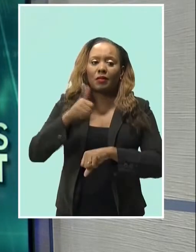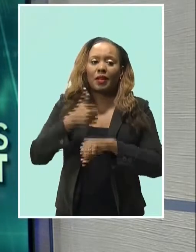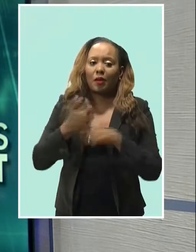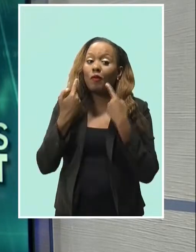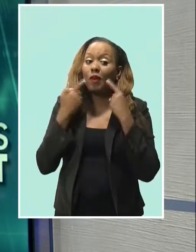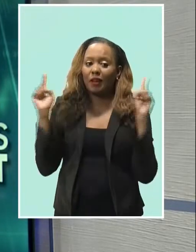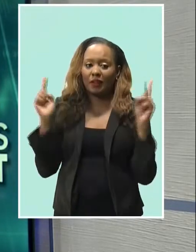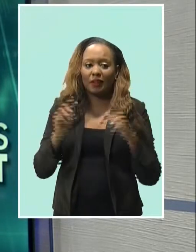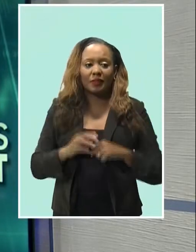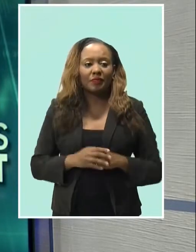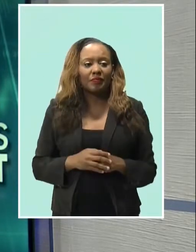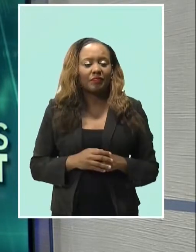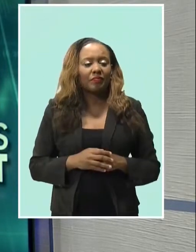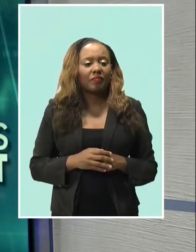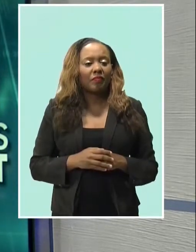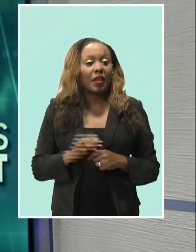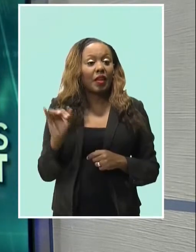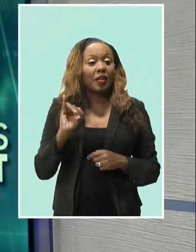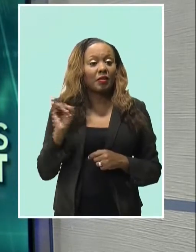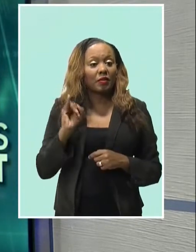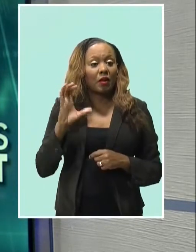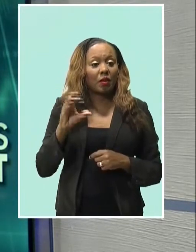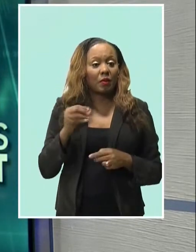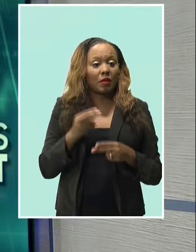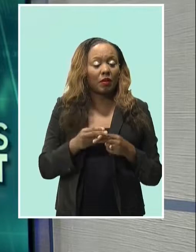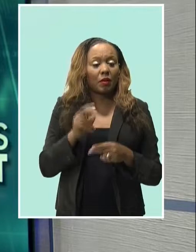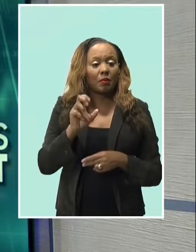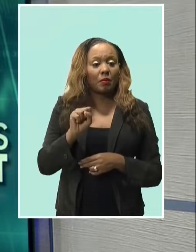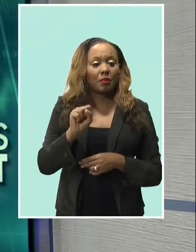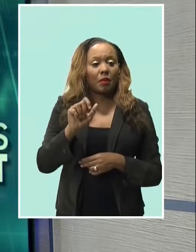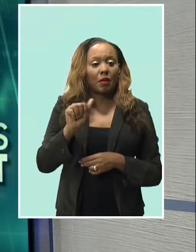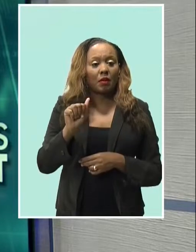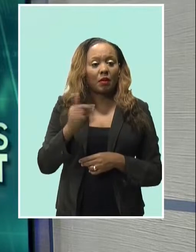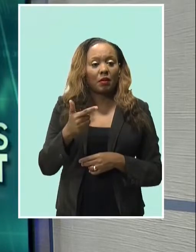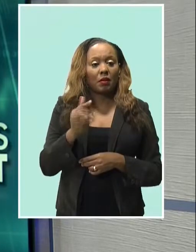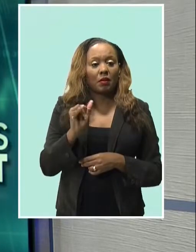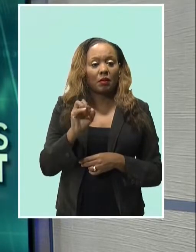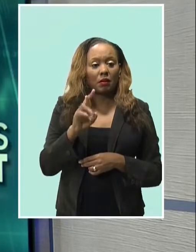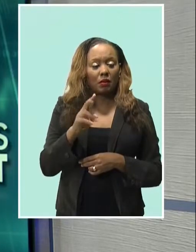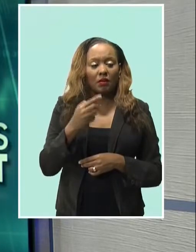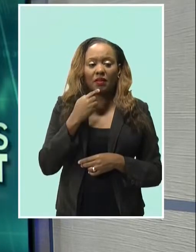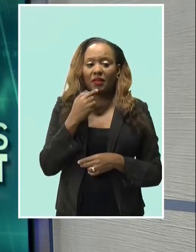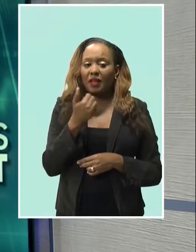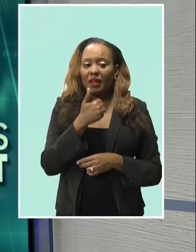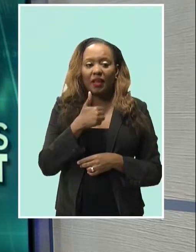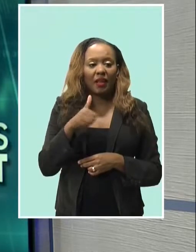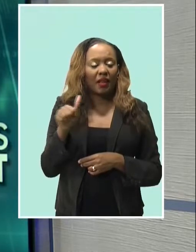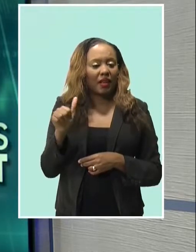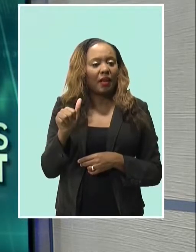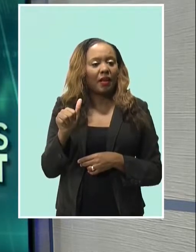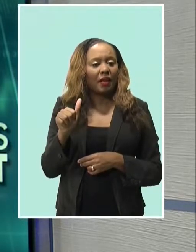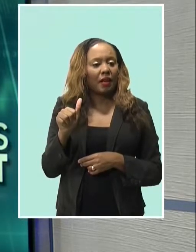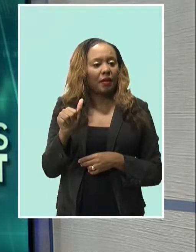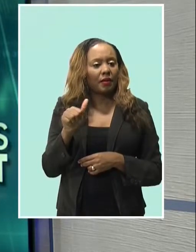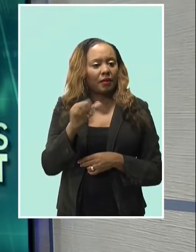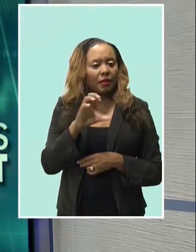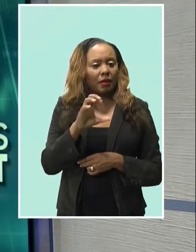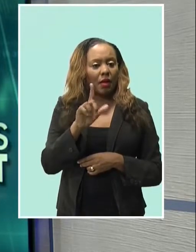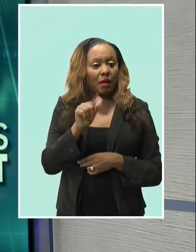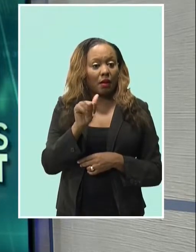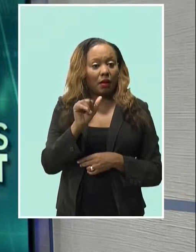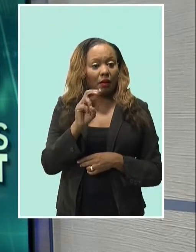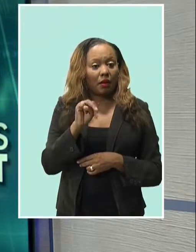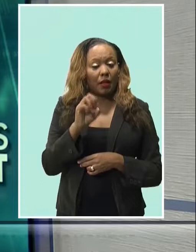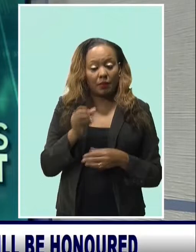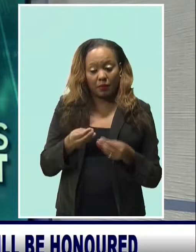insurance provider sagicor is assuring its policyholders that any covid19 related claims that are submitted under its medical